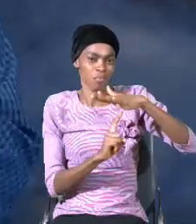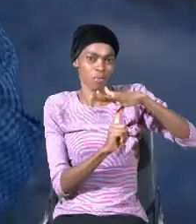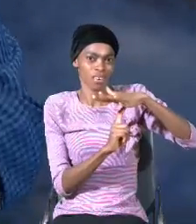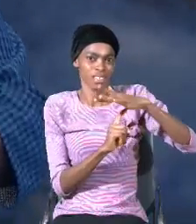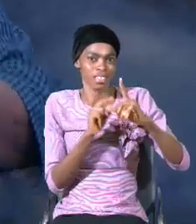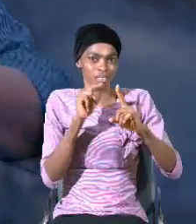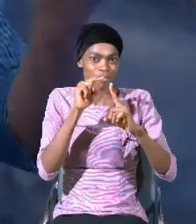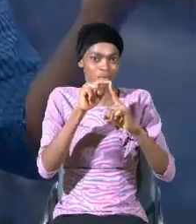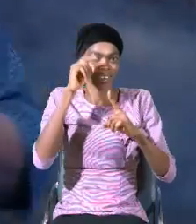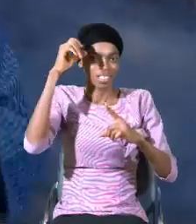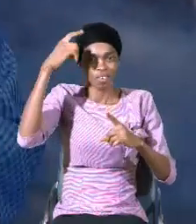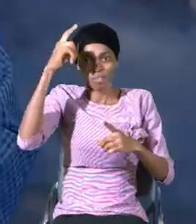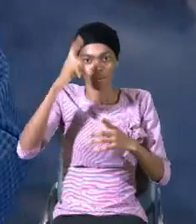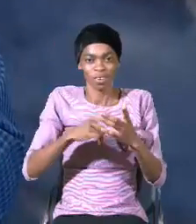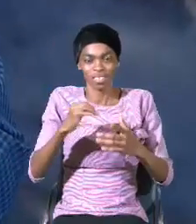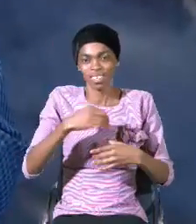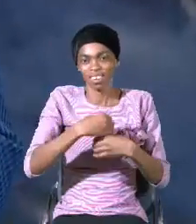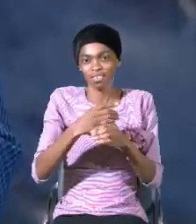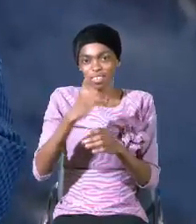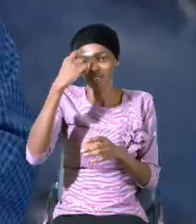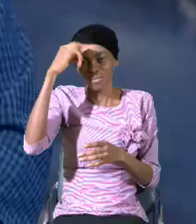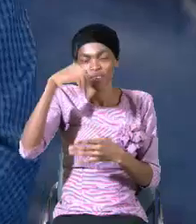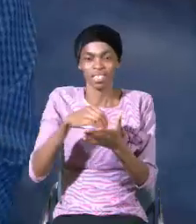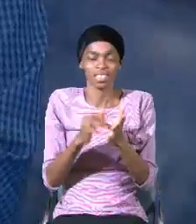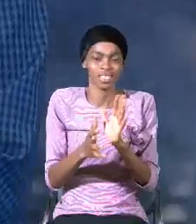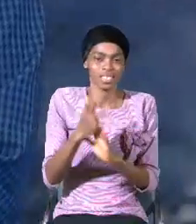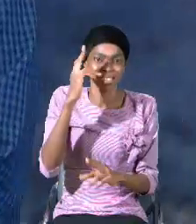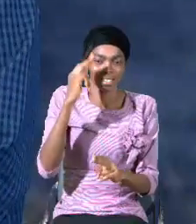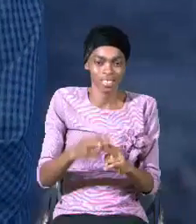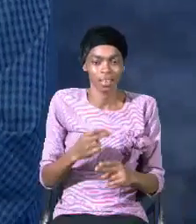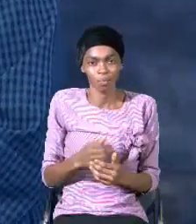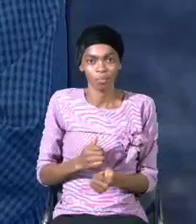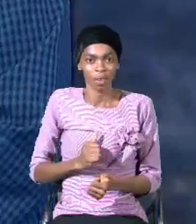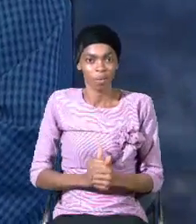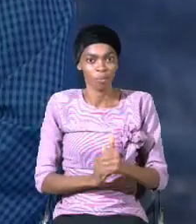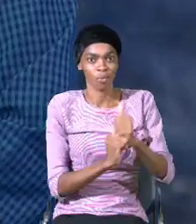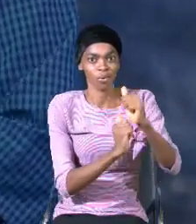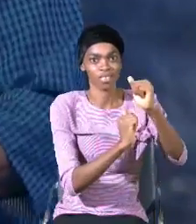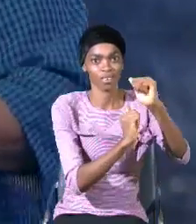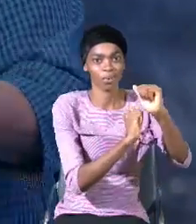you for in Jesus' name. Pursuing a